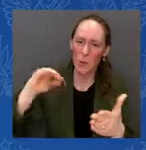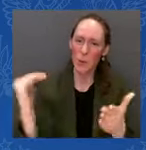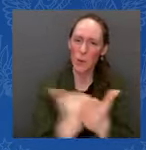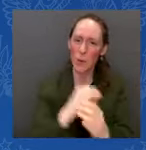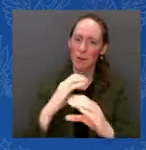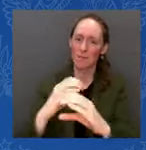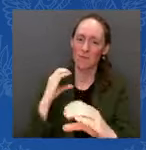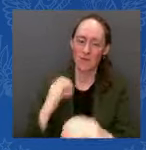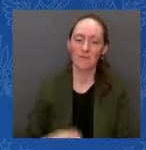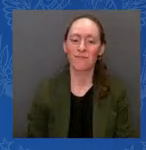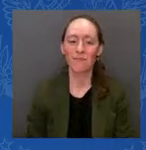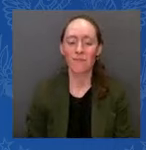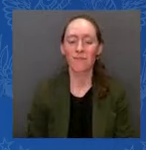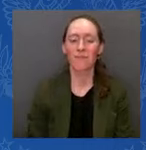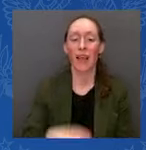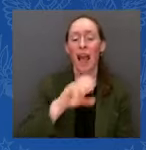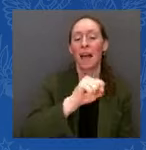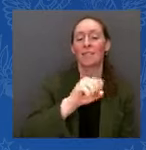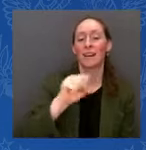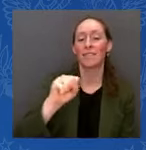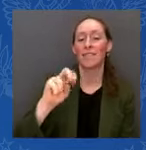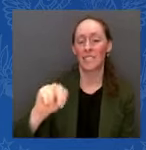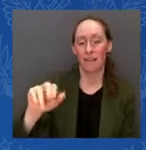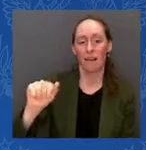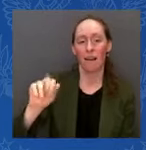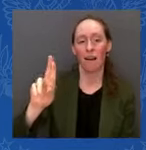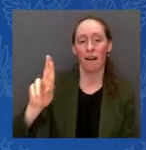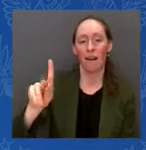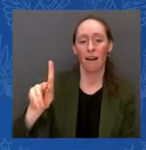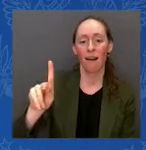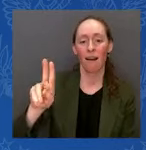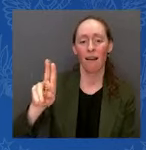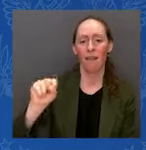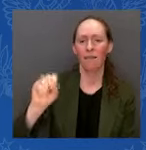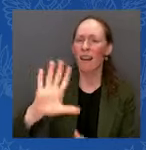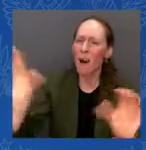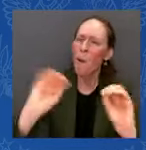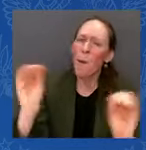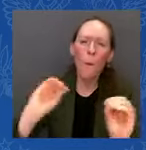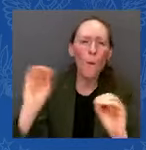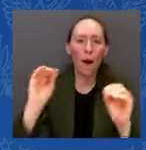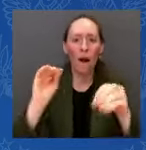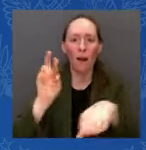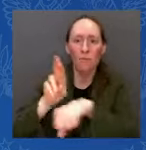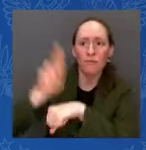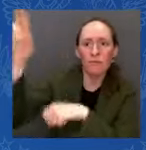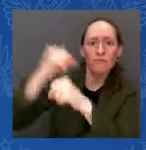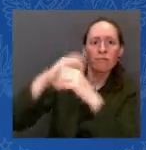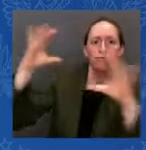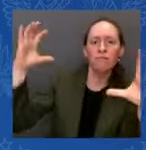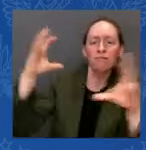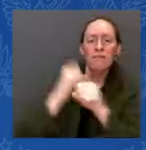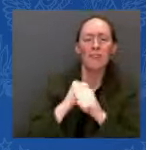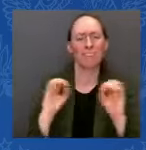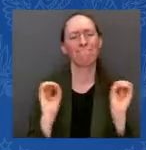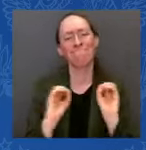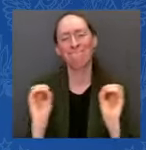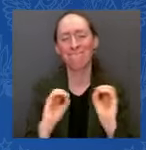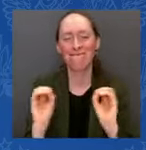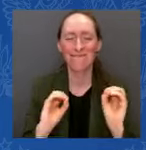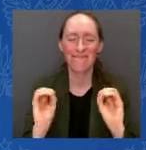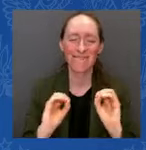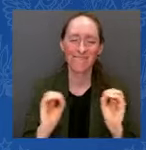nuclear weapons. It'll become a future standard for both the U.K. Royal Navy and the Royal Australian Navy. It'll